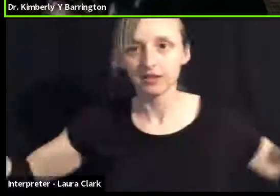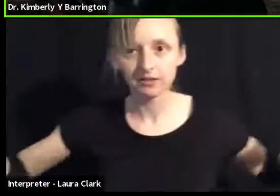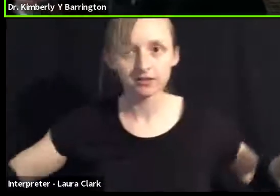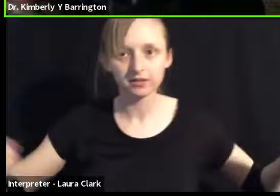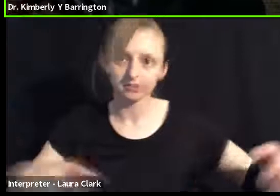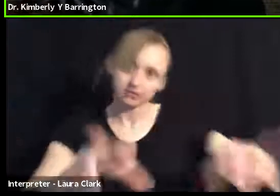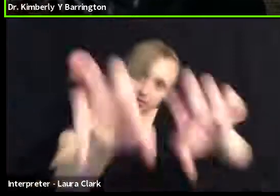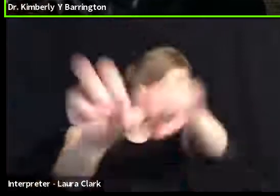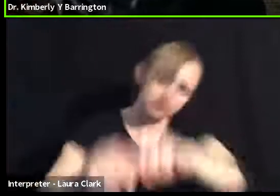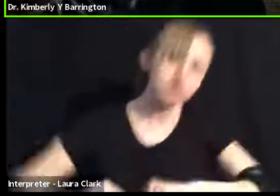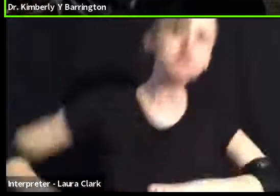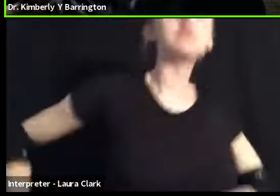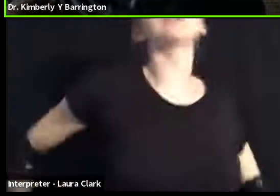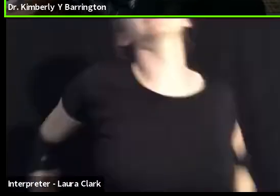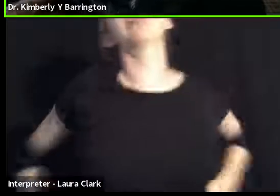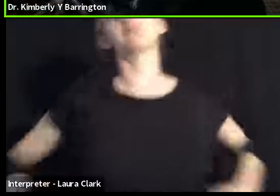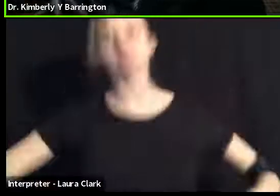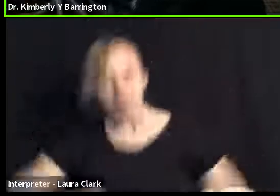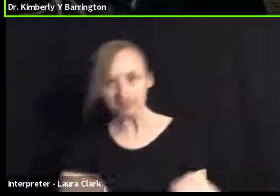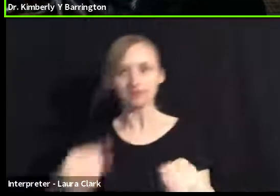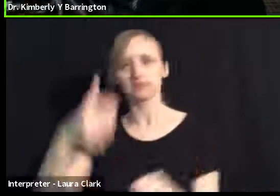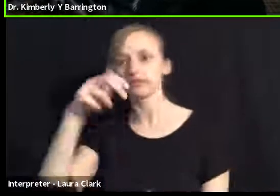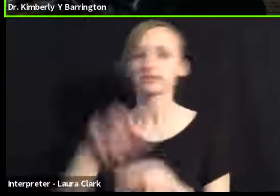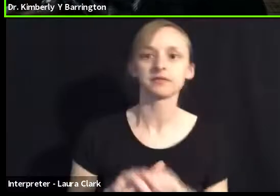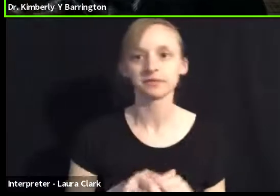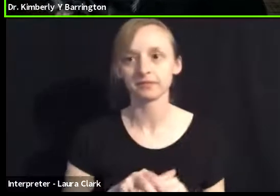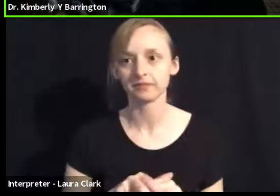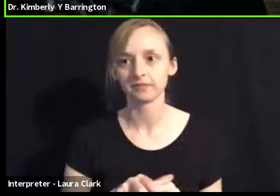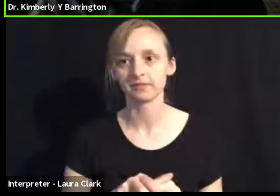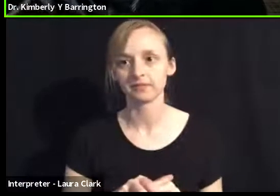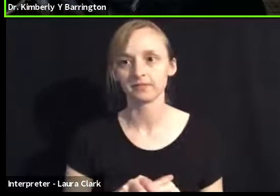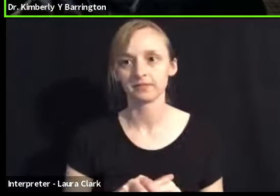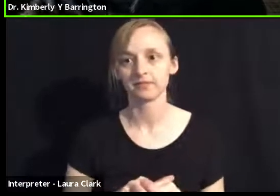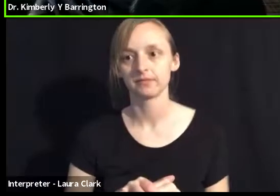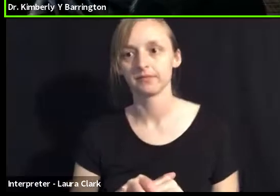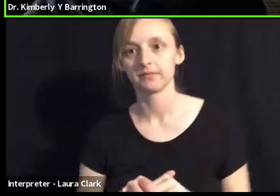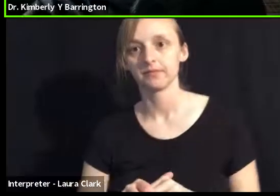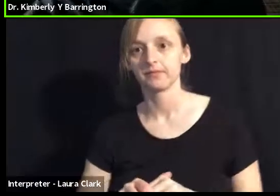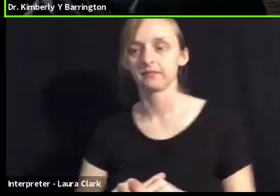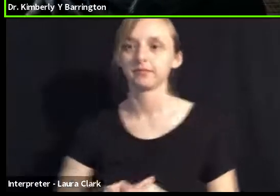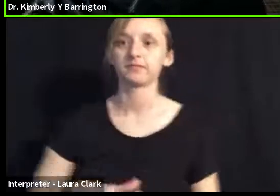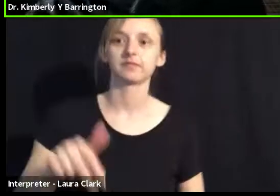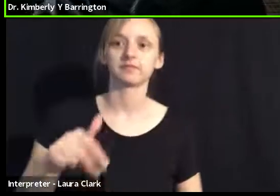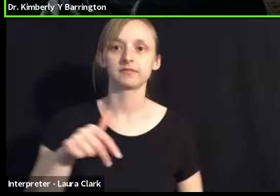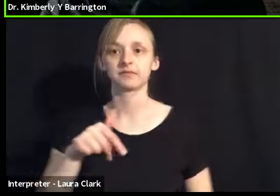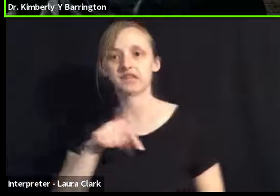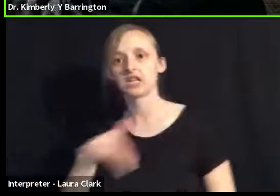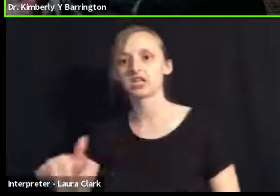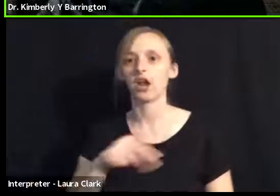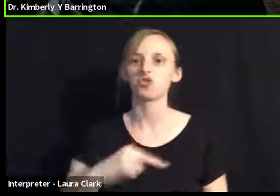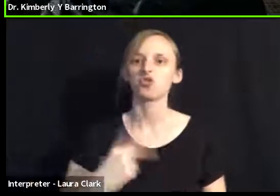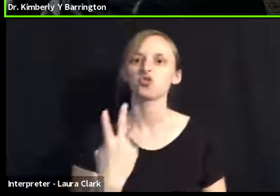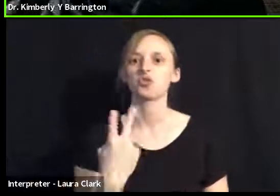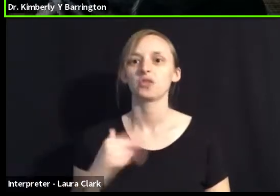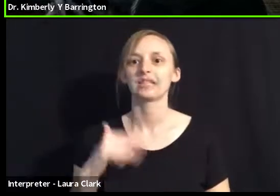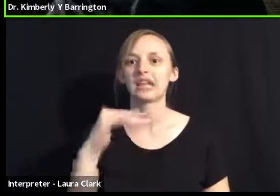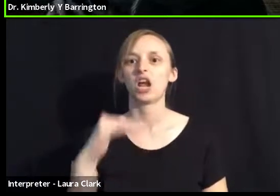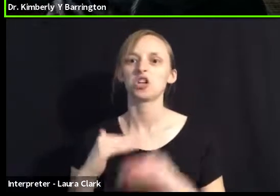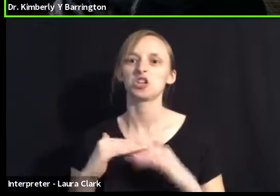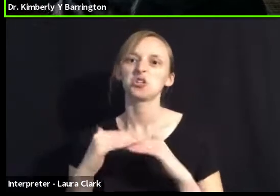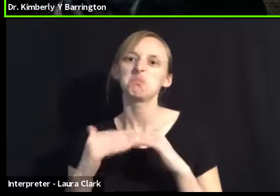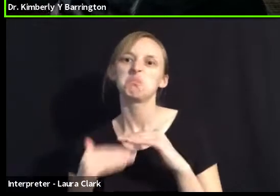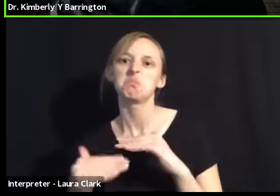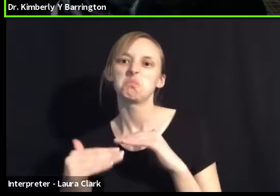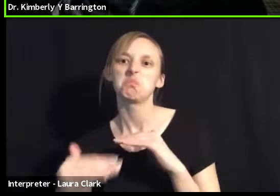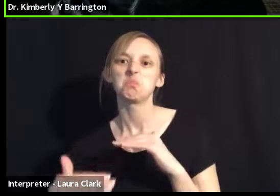myself up and get myself in that seat. And then the stairs were flat enough, the other two, to get out the door where